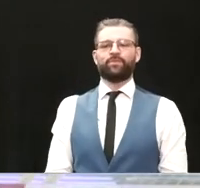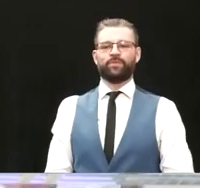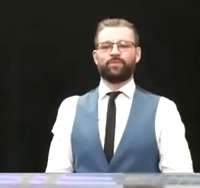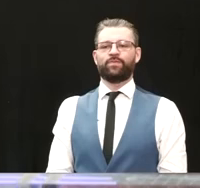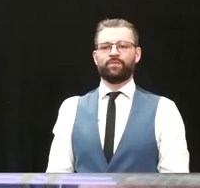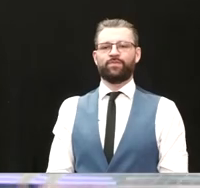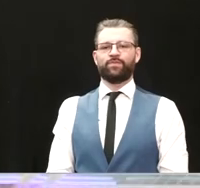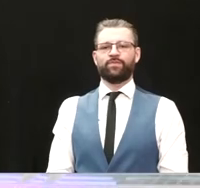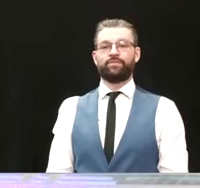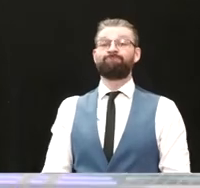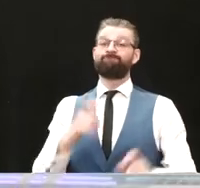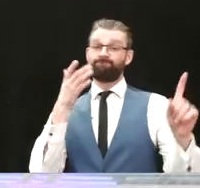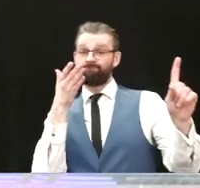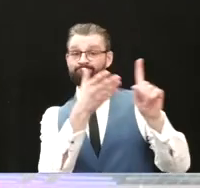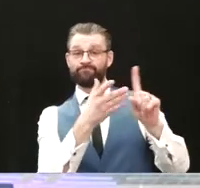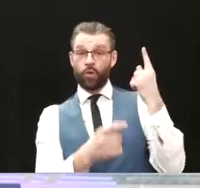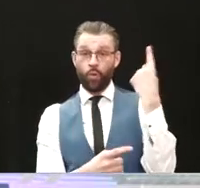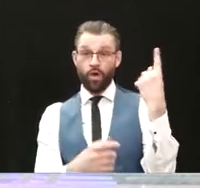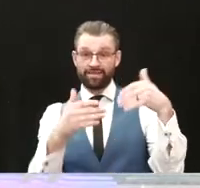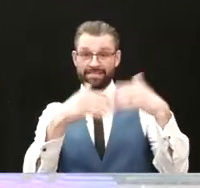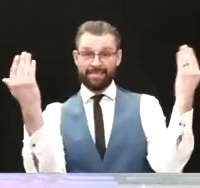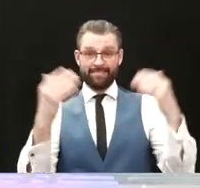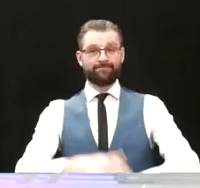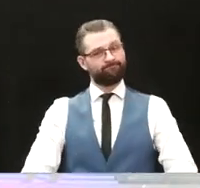towards that one day. Thank you.